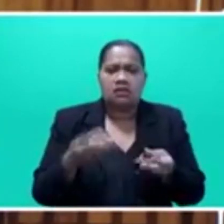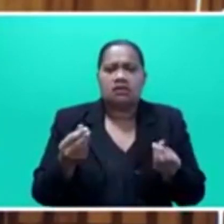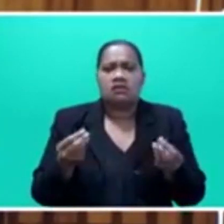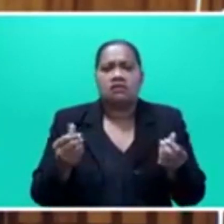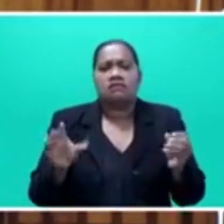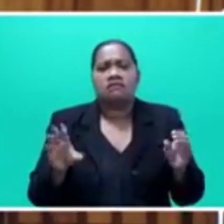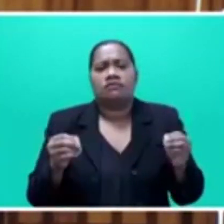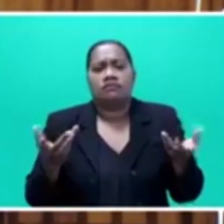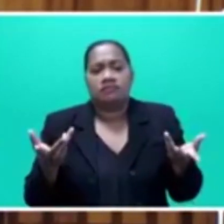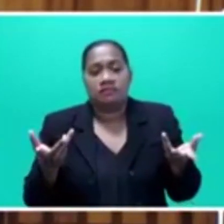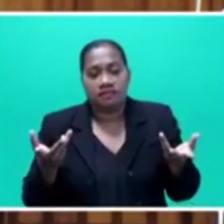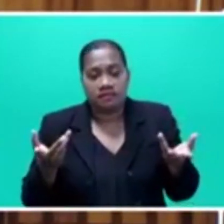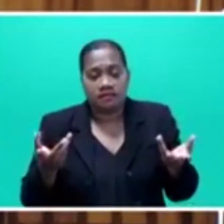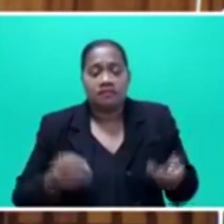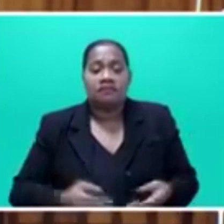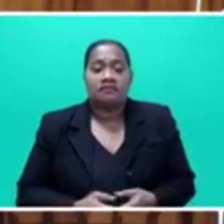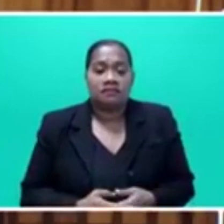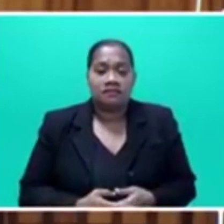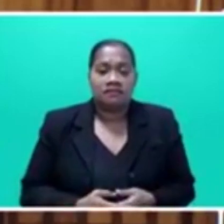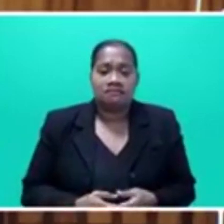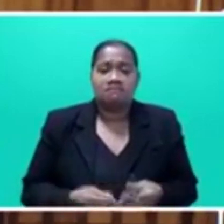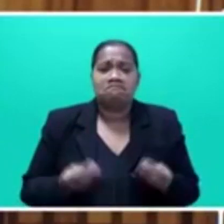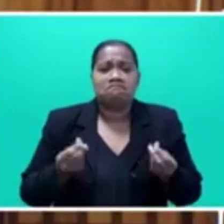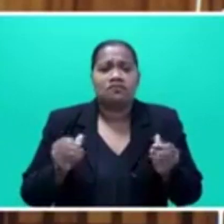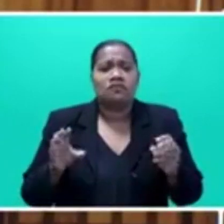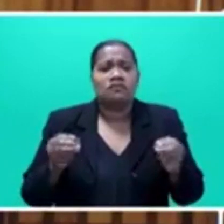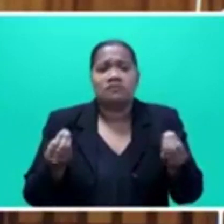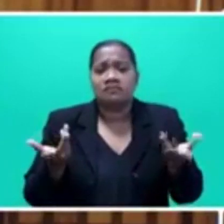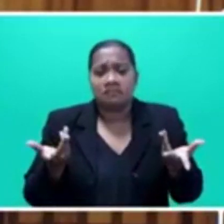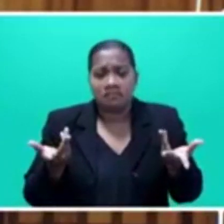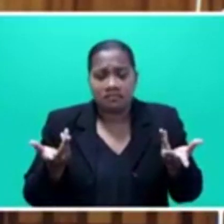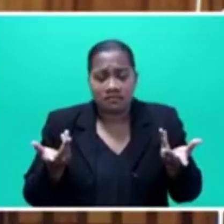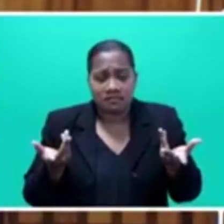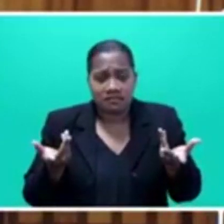from? Where will he get the money from?